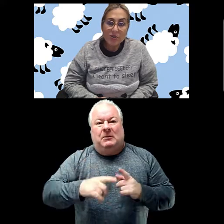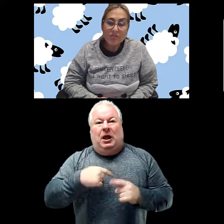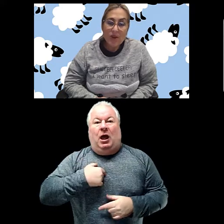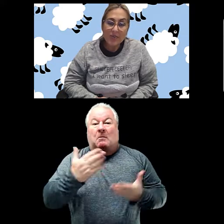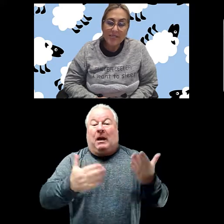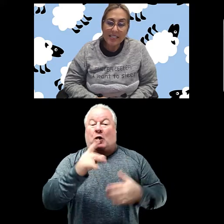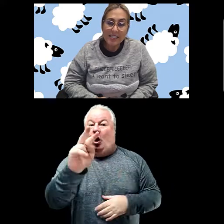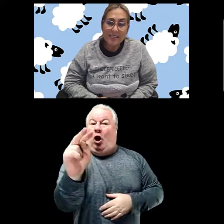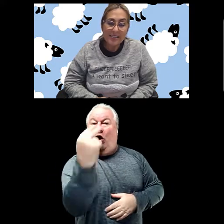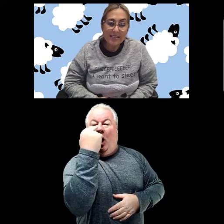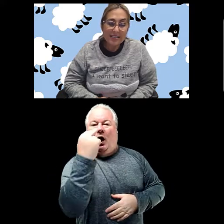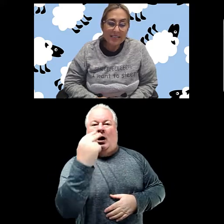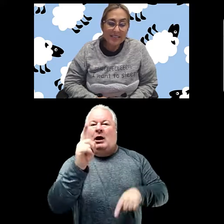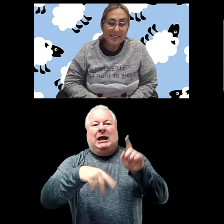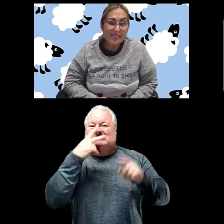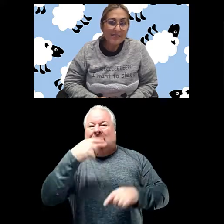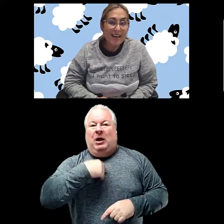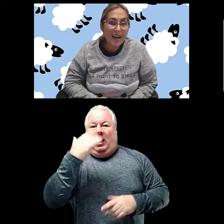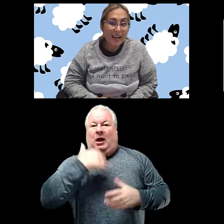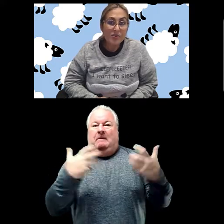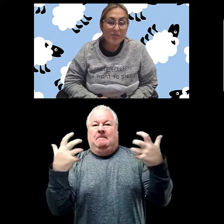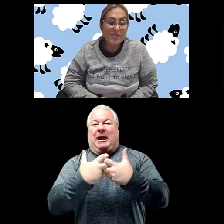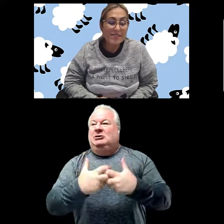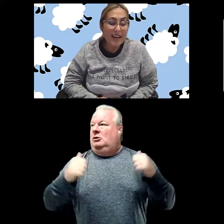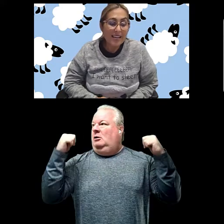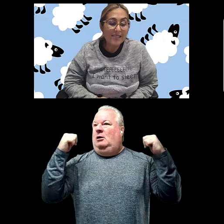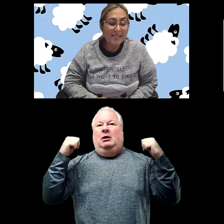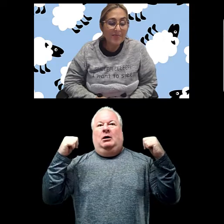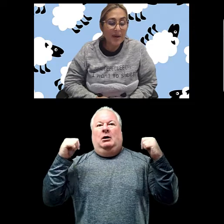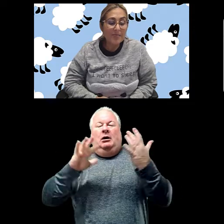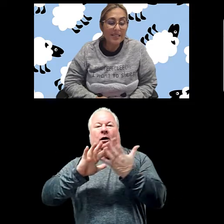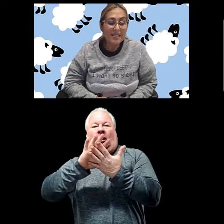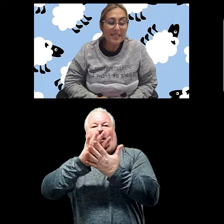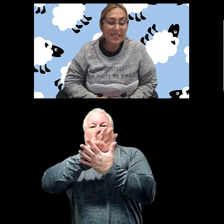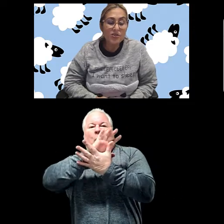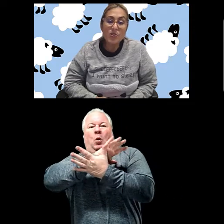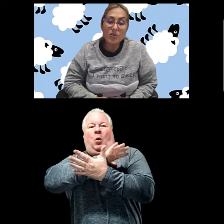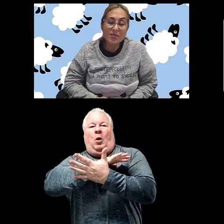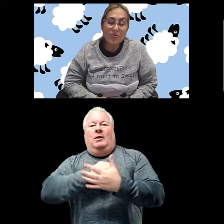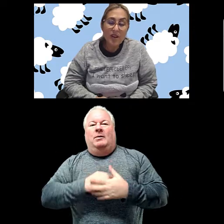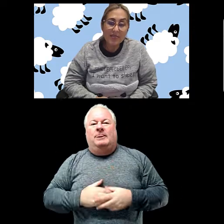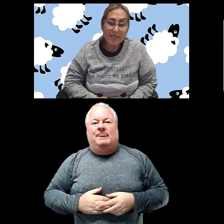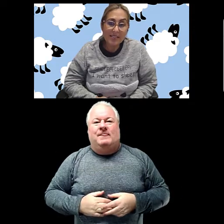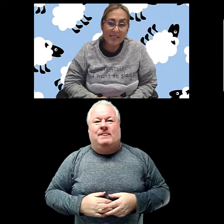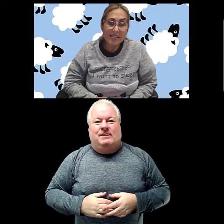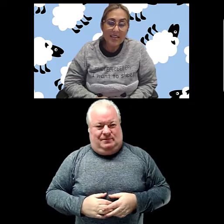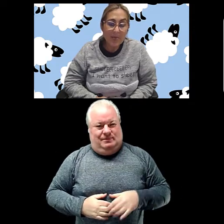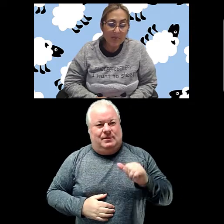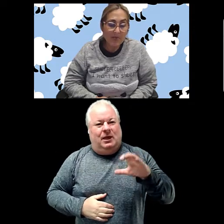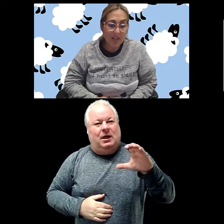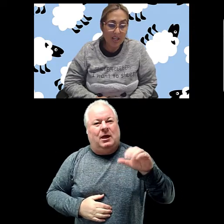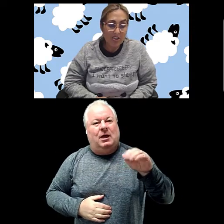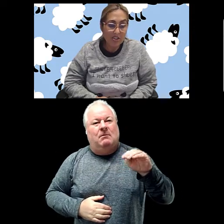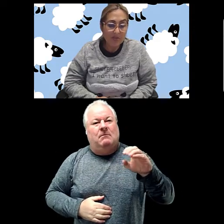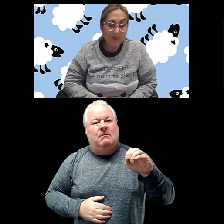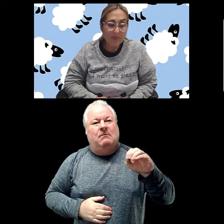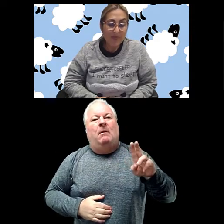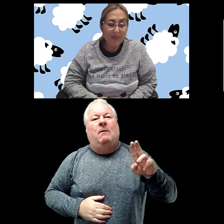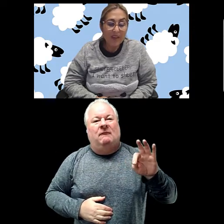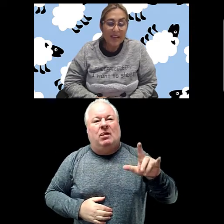your surroundings. A disguise or disguising by blending into your surroundings.